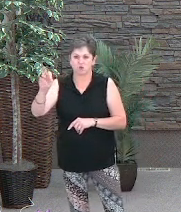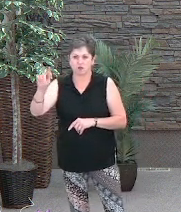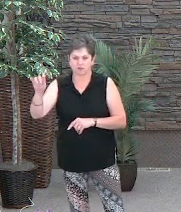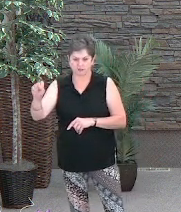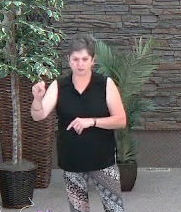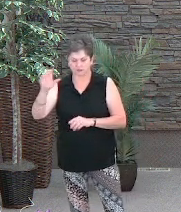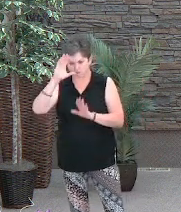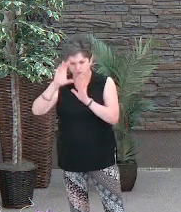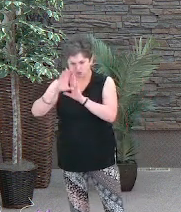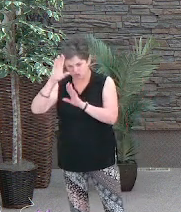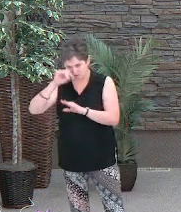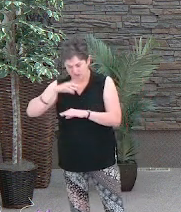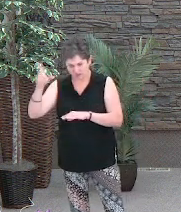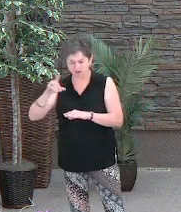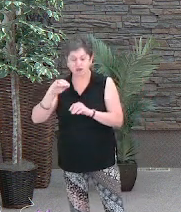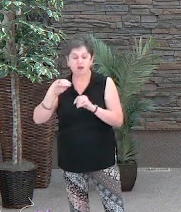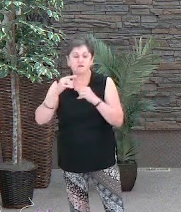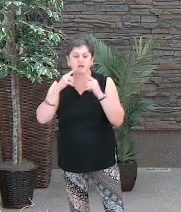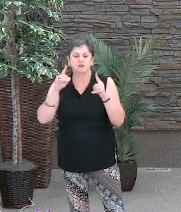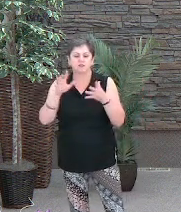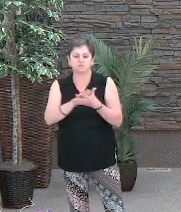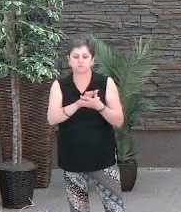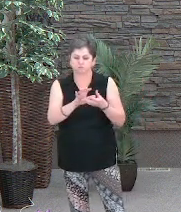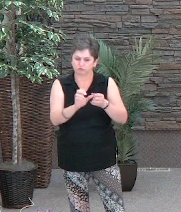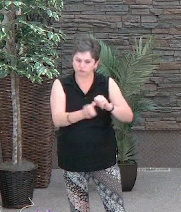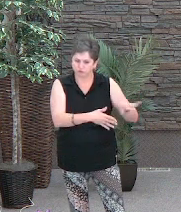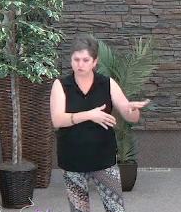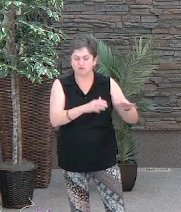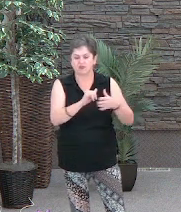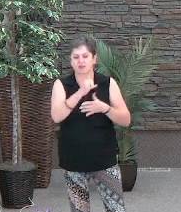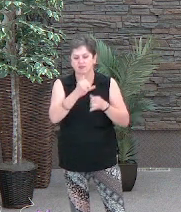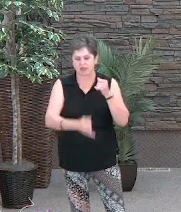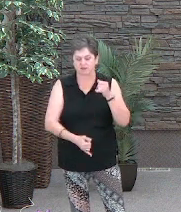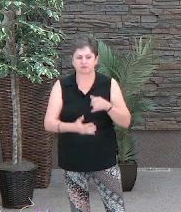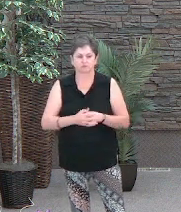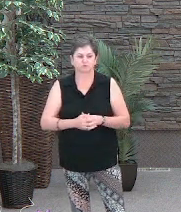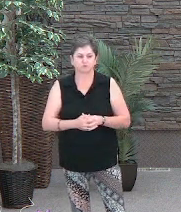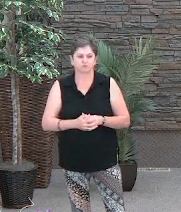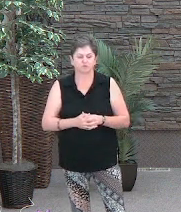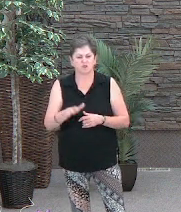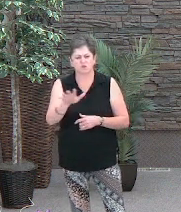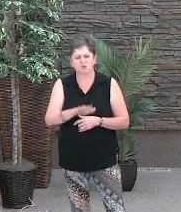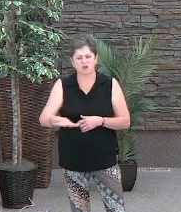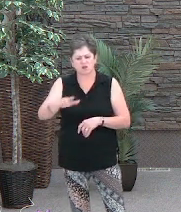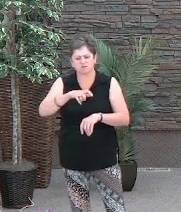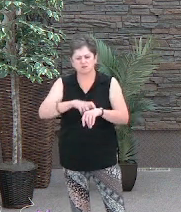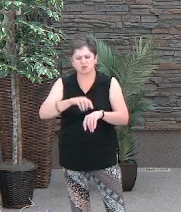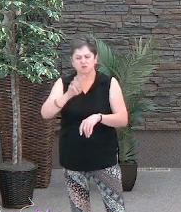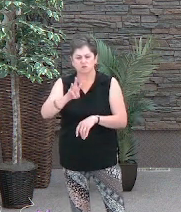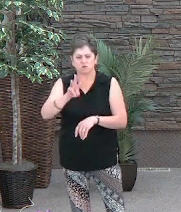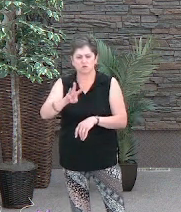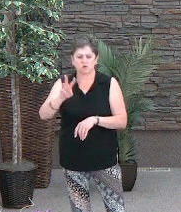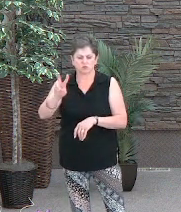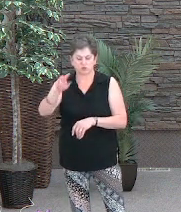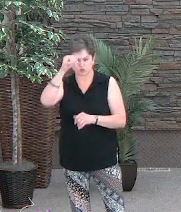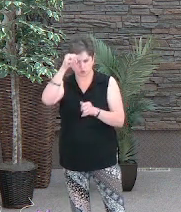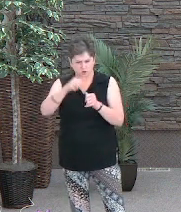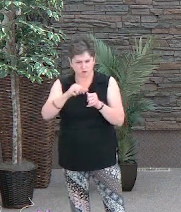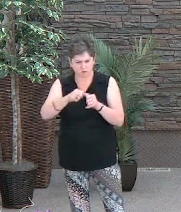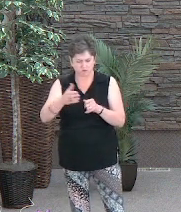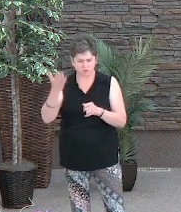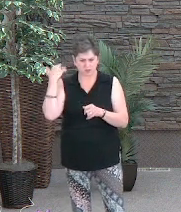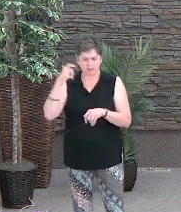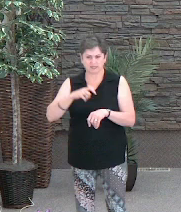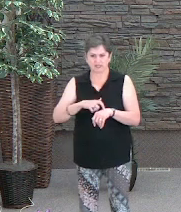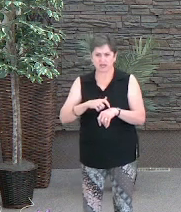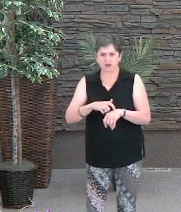there effectively decimated that last holdout. Around the time of World War II, you may remember from last